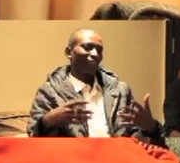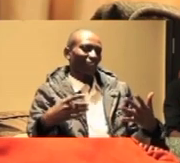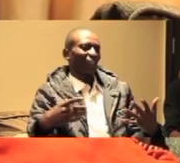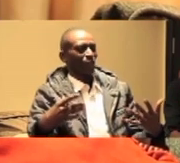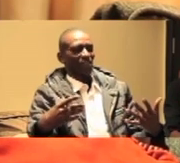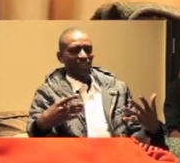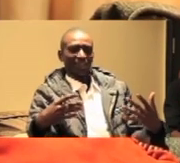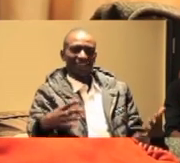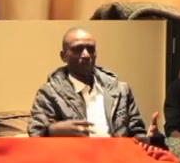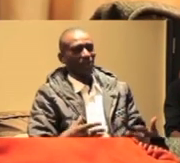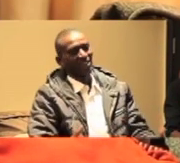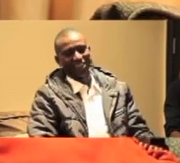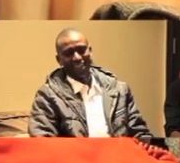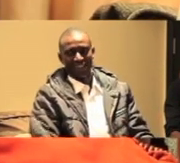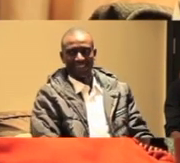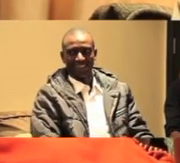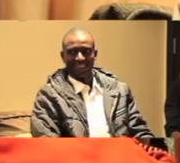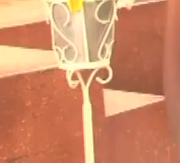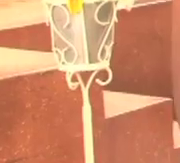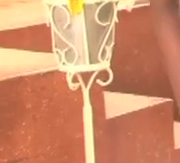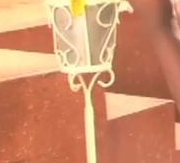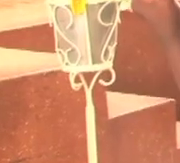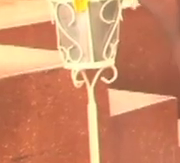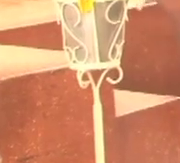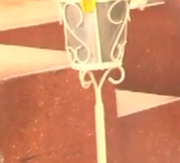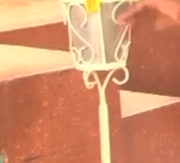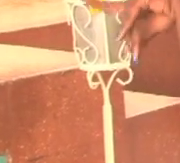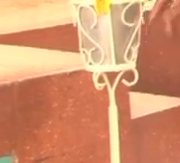we really enjoyed the songs and the dancing.